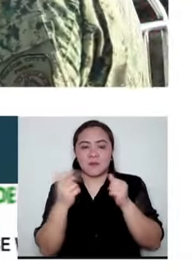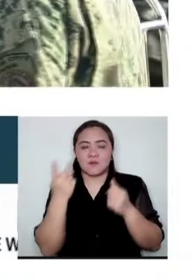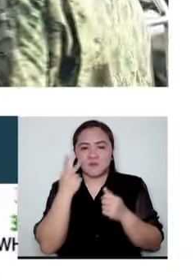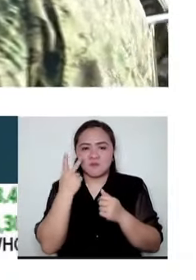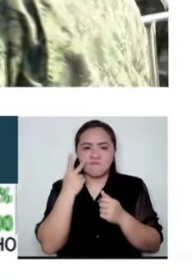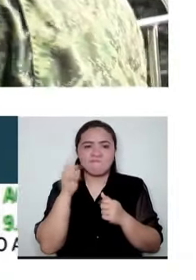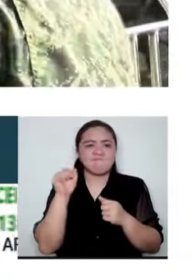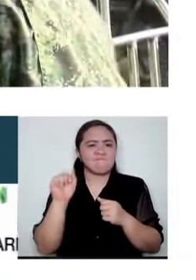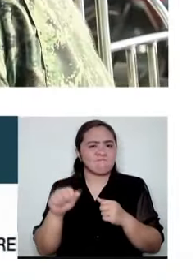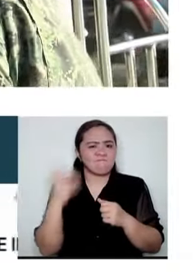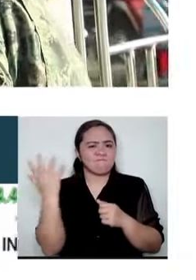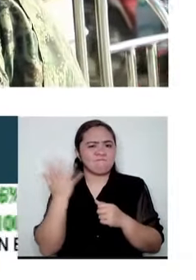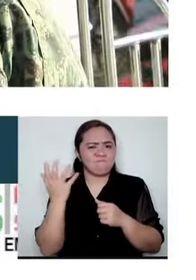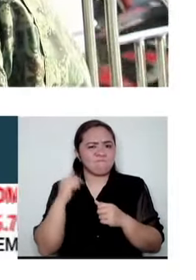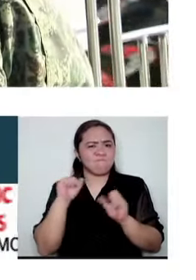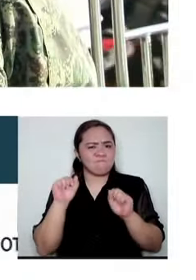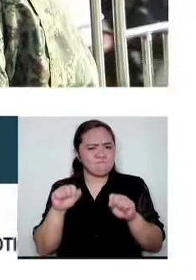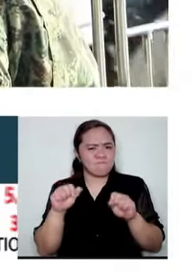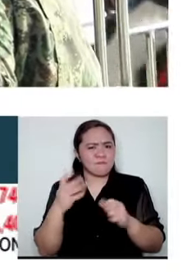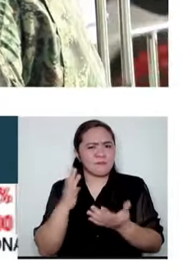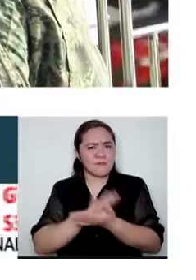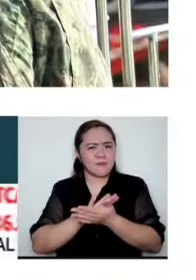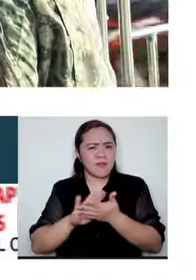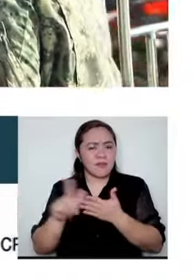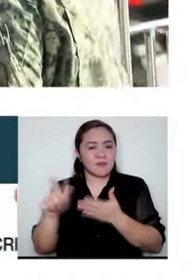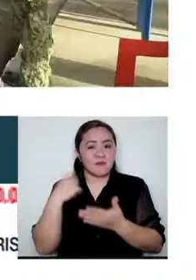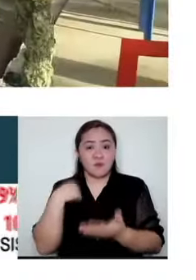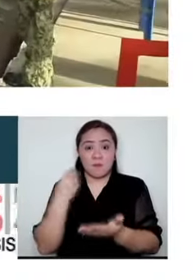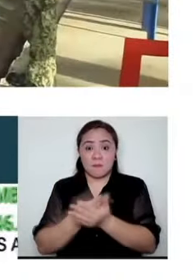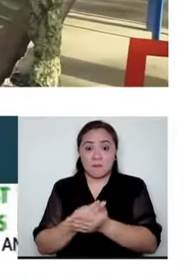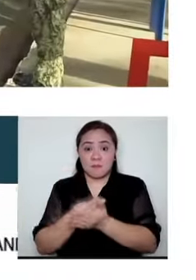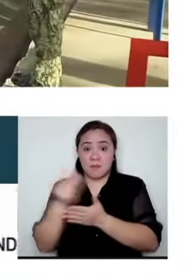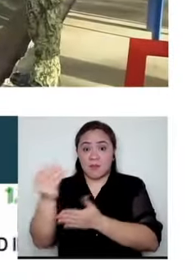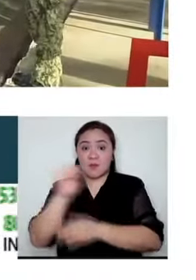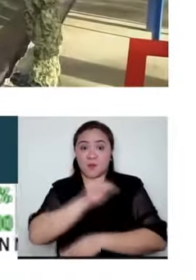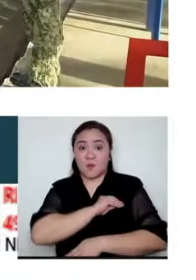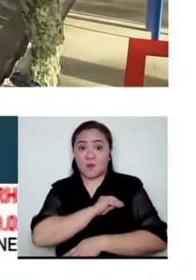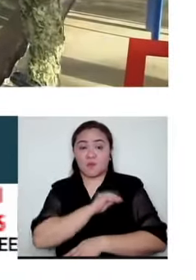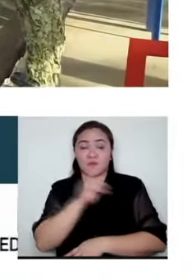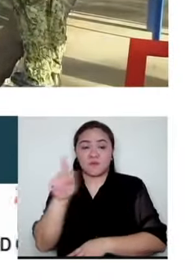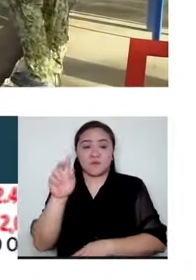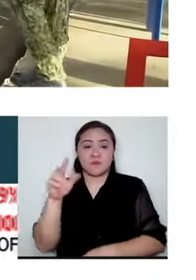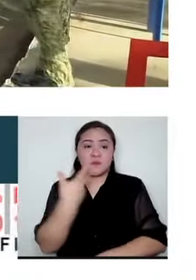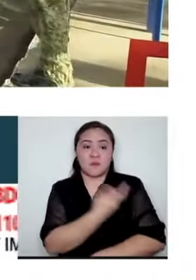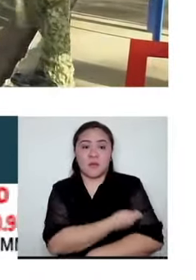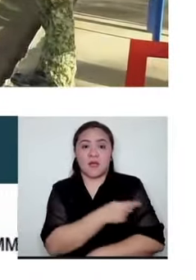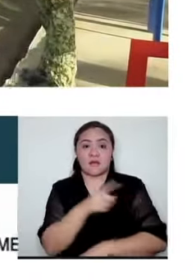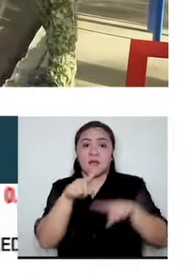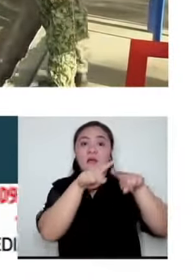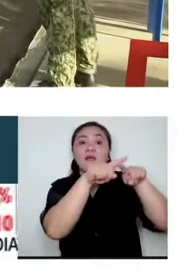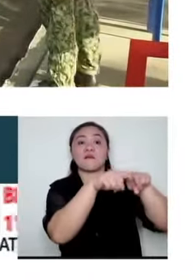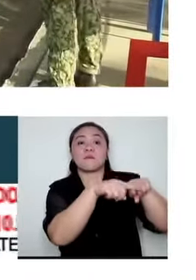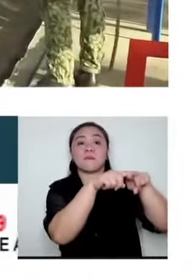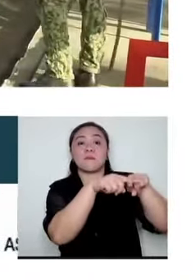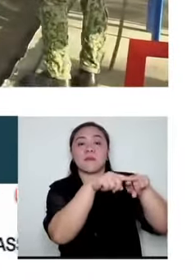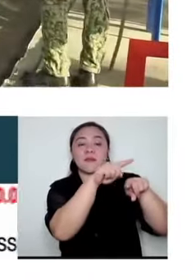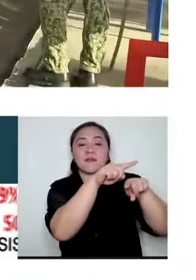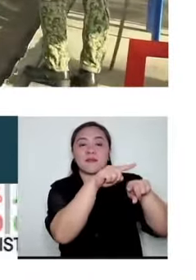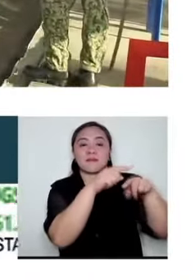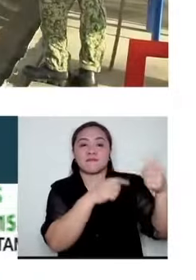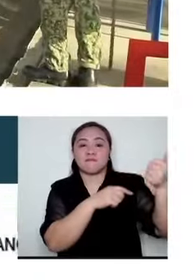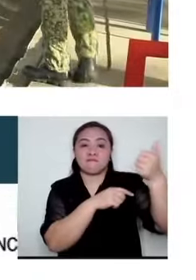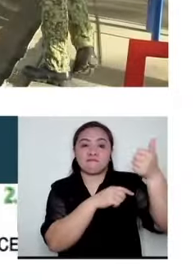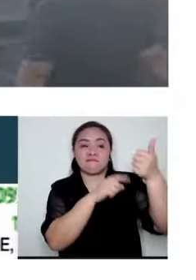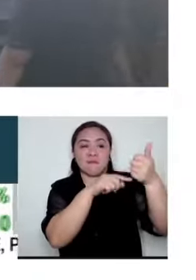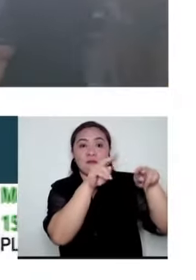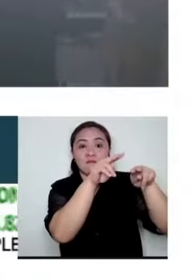our LGUs as well, for them to purchase directly rather than rely on the mechanisms being employed